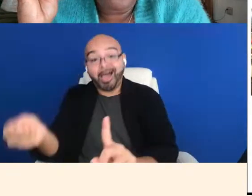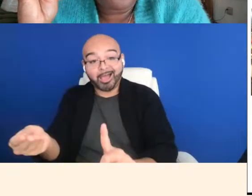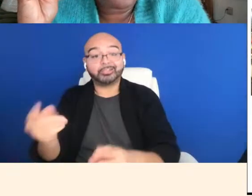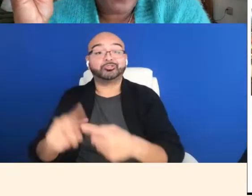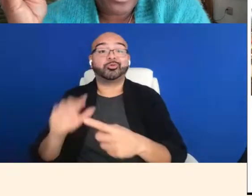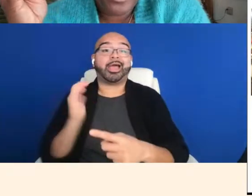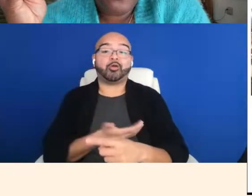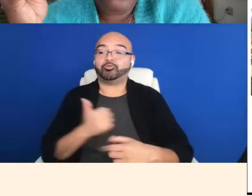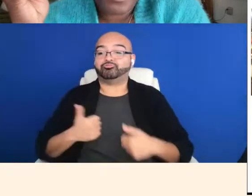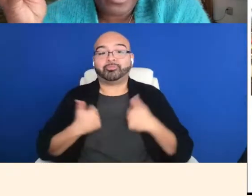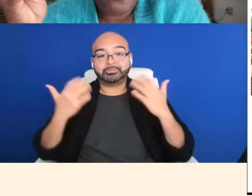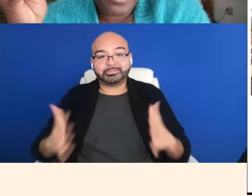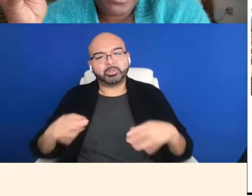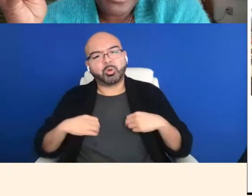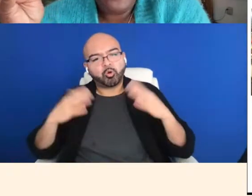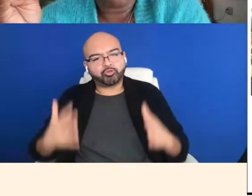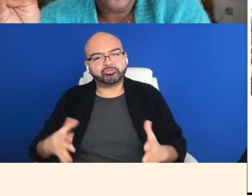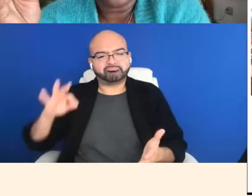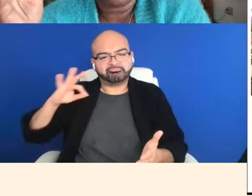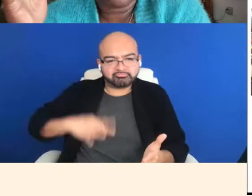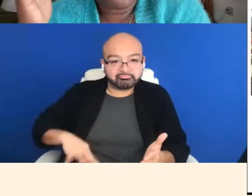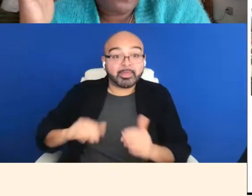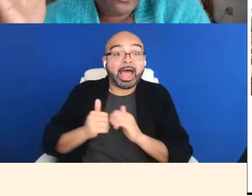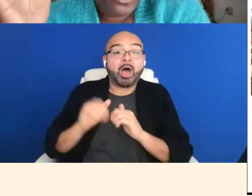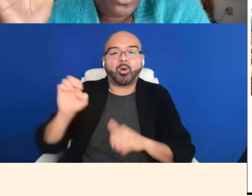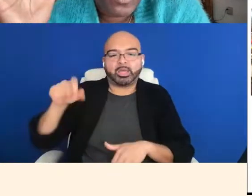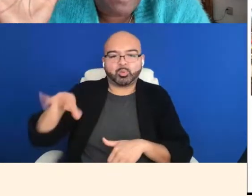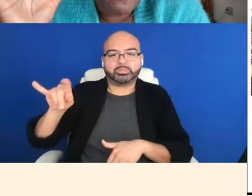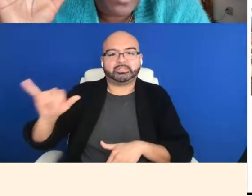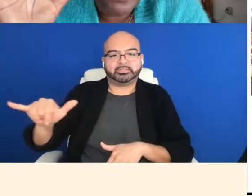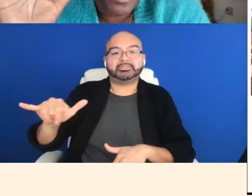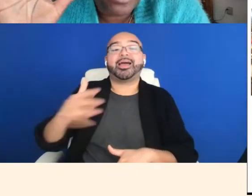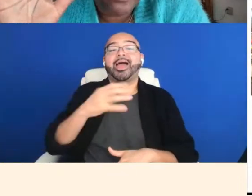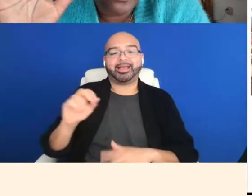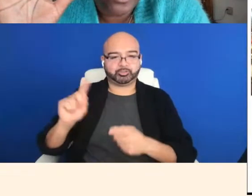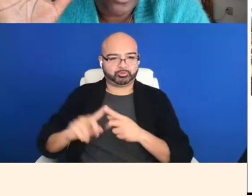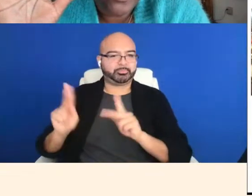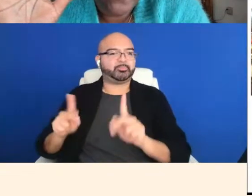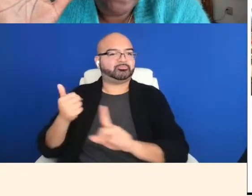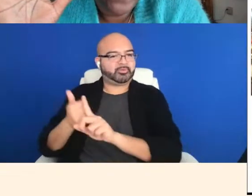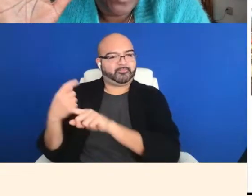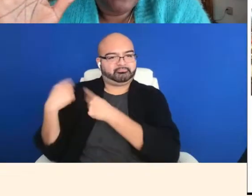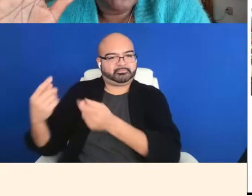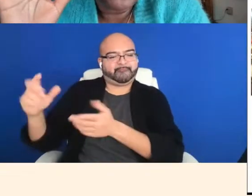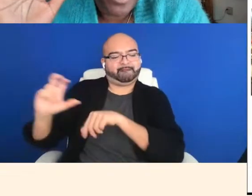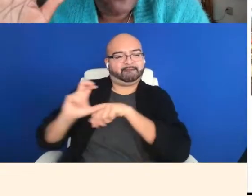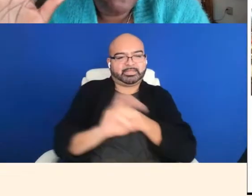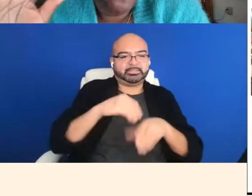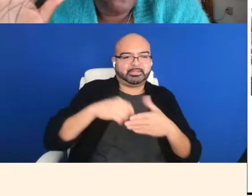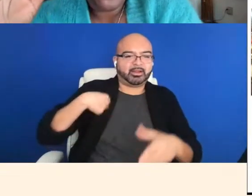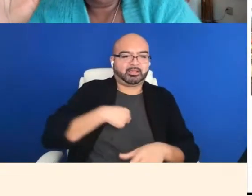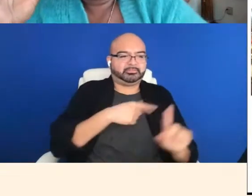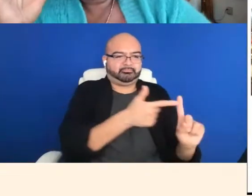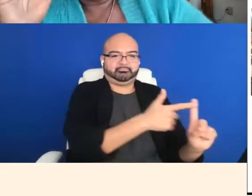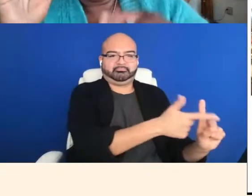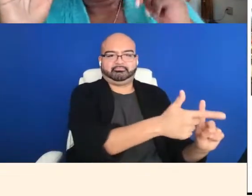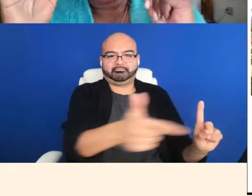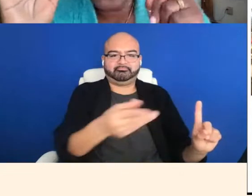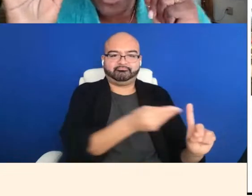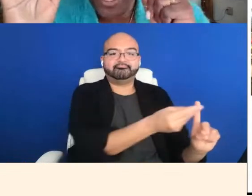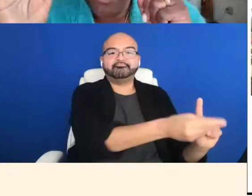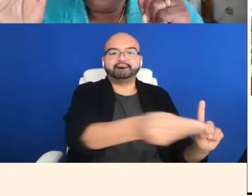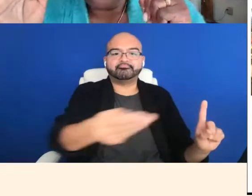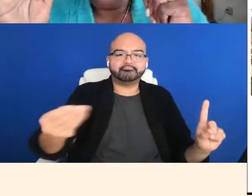resident owners' pockets through equity and back into the folks who have invested in us. Besides for paying